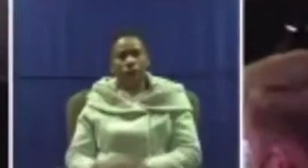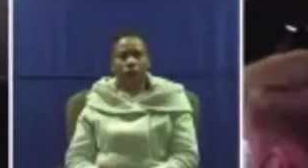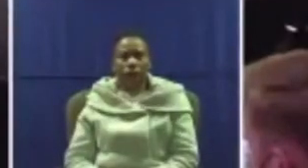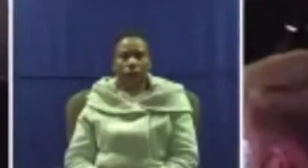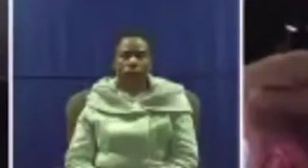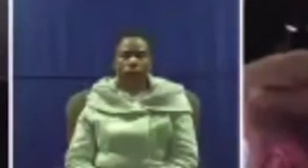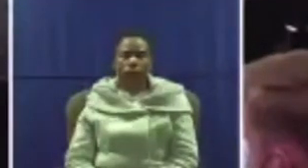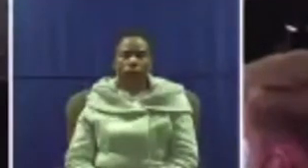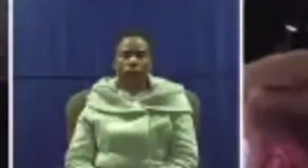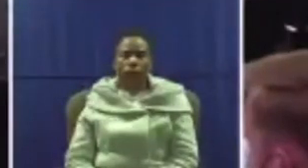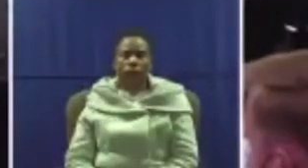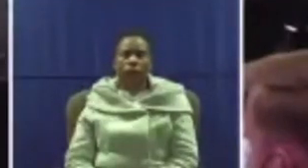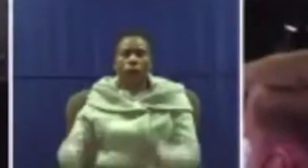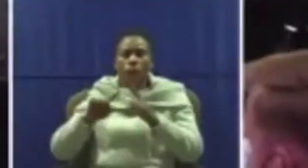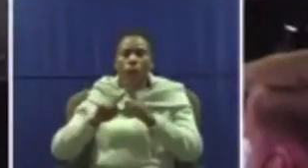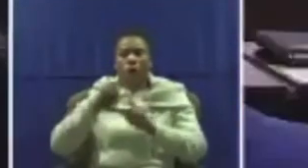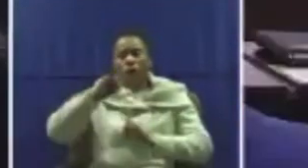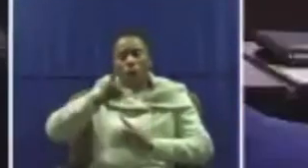am I being point of order,